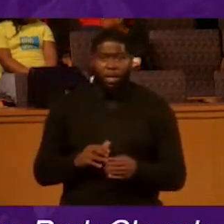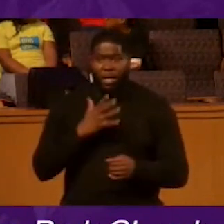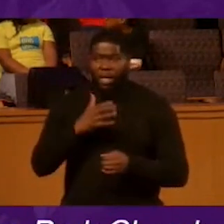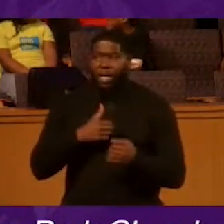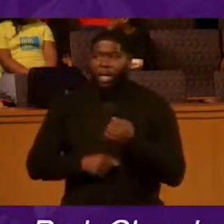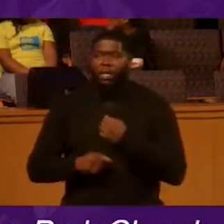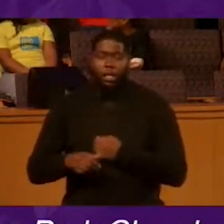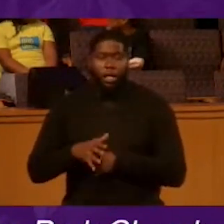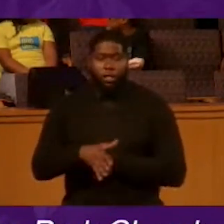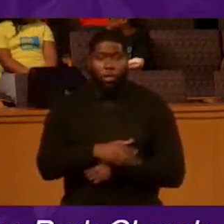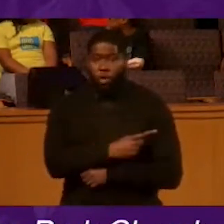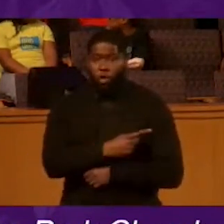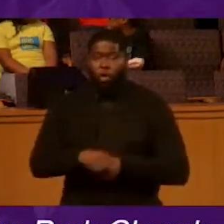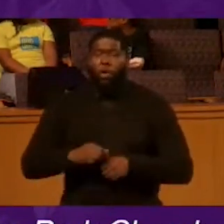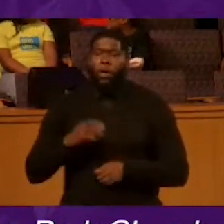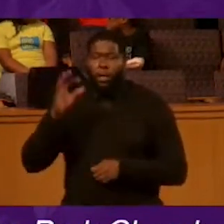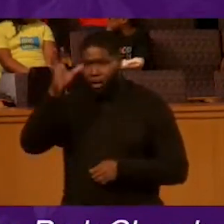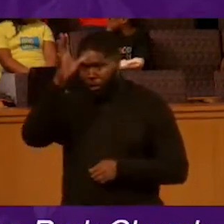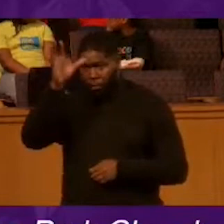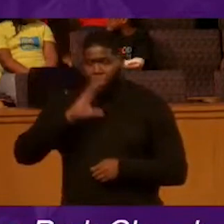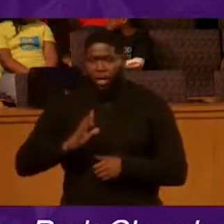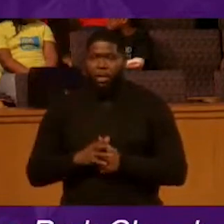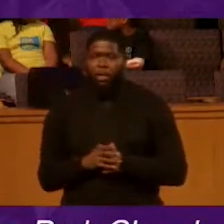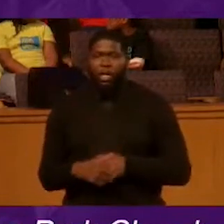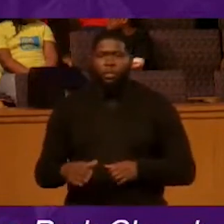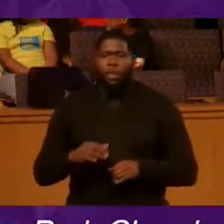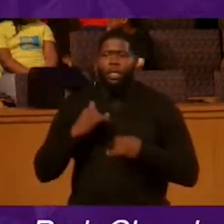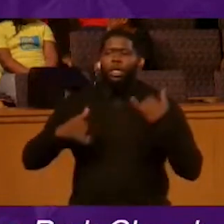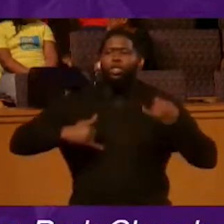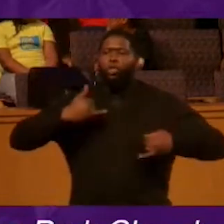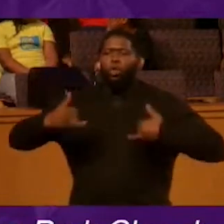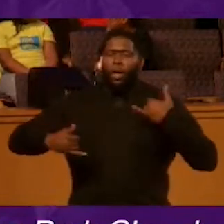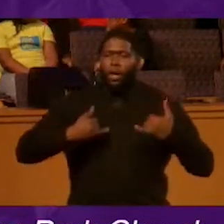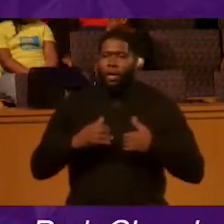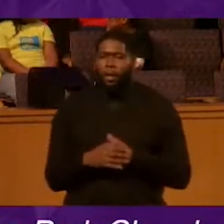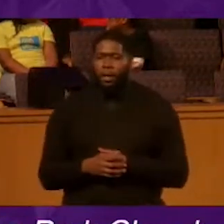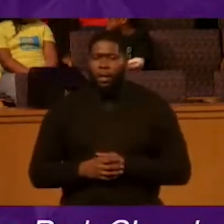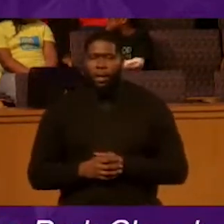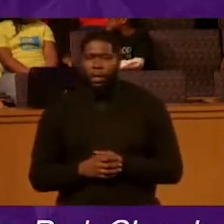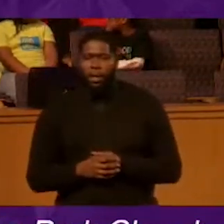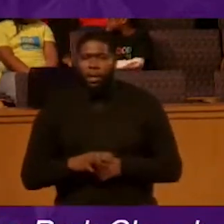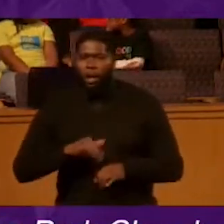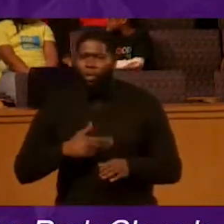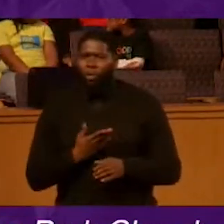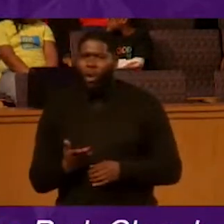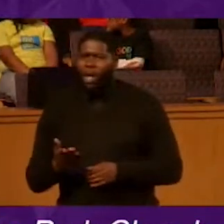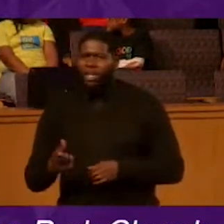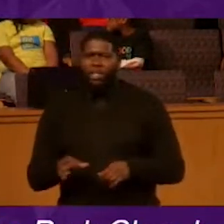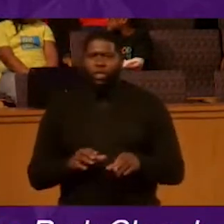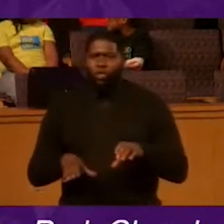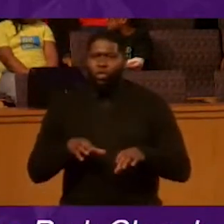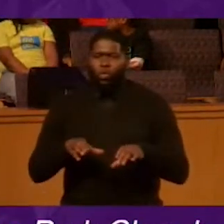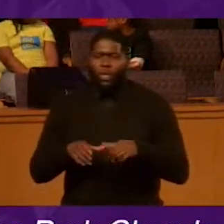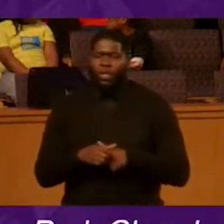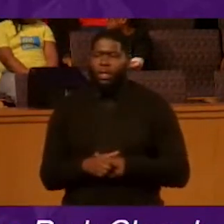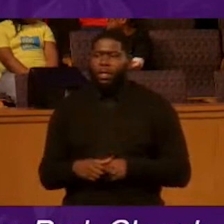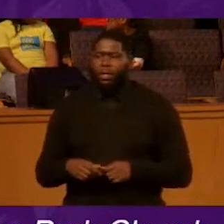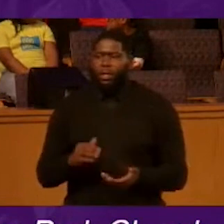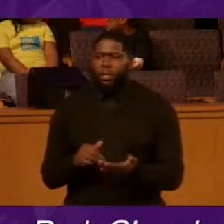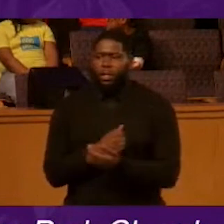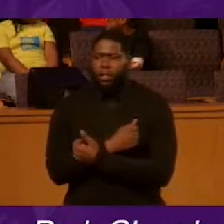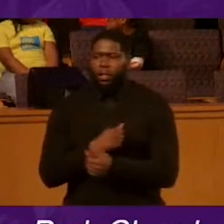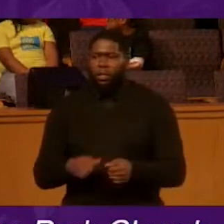that? And to see 60, it's been a joy. I mentioned that you're always doing something. You love action.